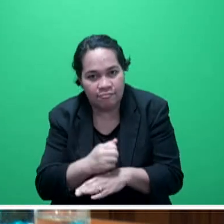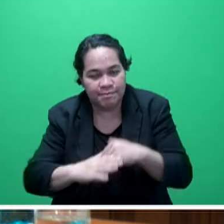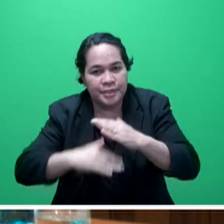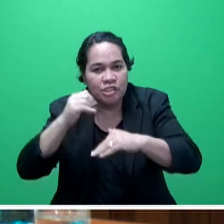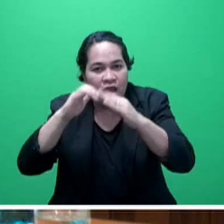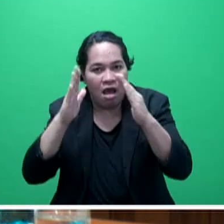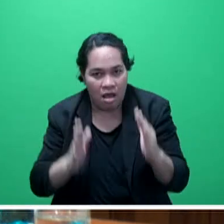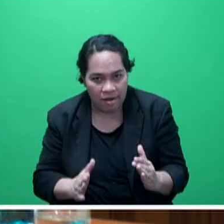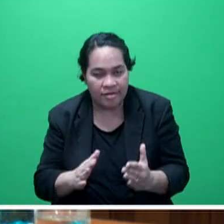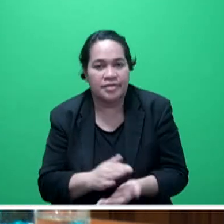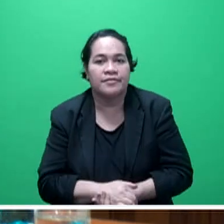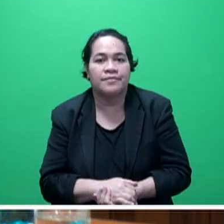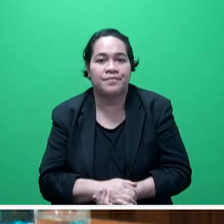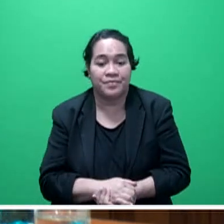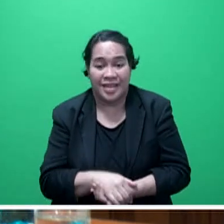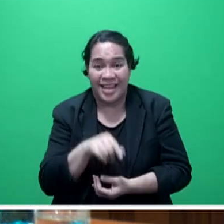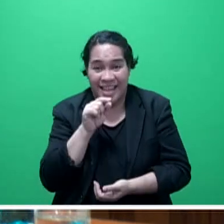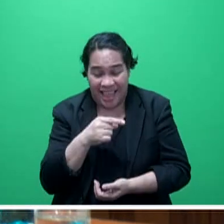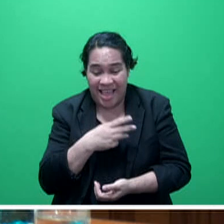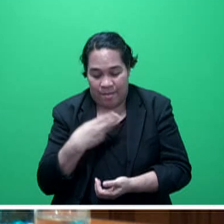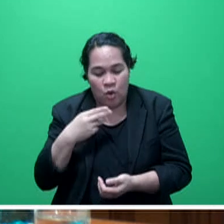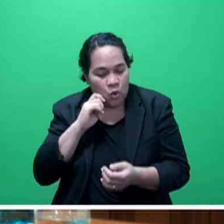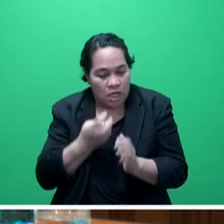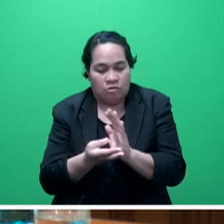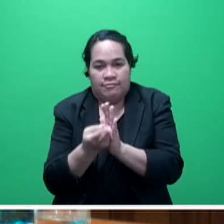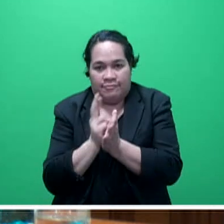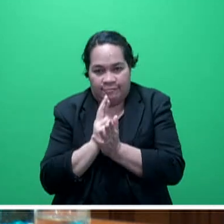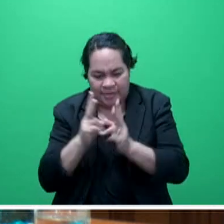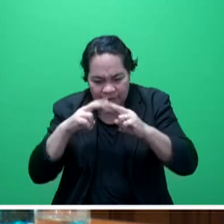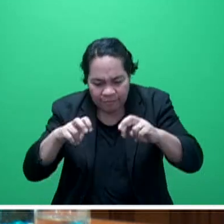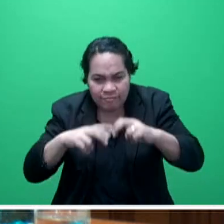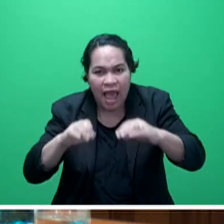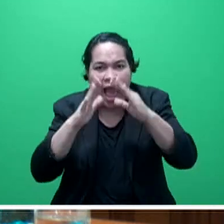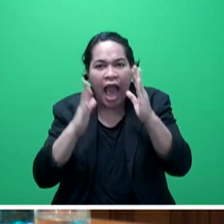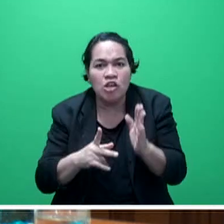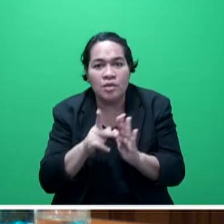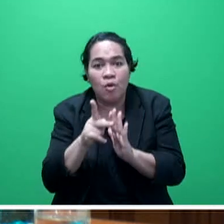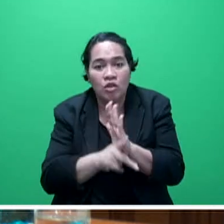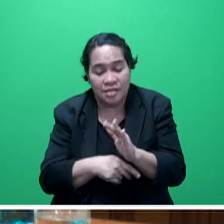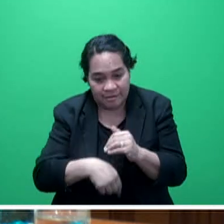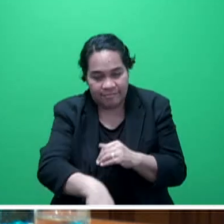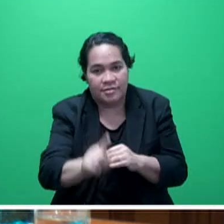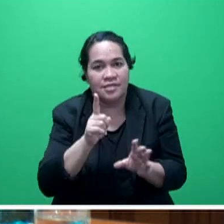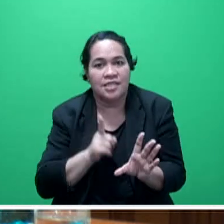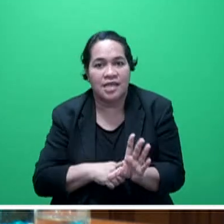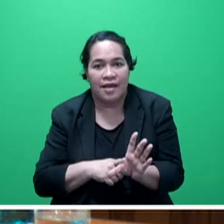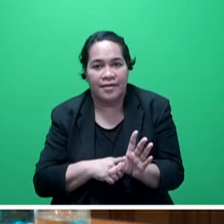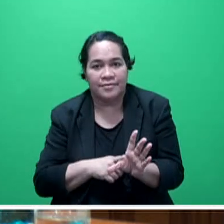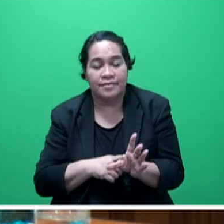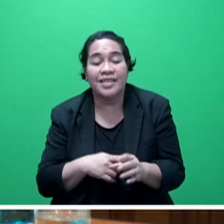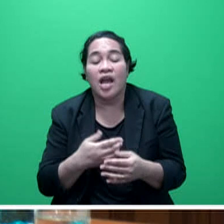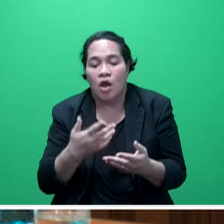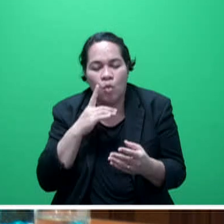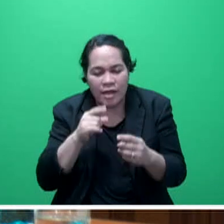Speaker, sir, the Ministry will complete the review of the National Housing Policy in the new financial year. This will